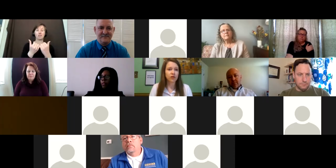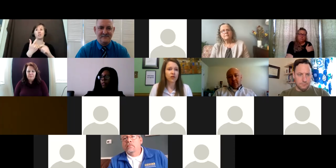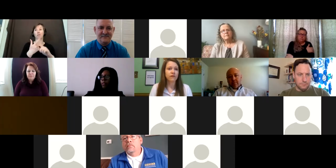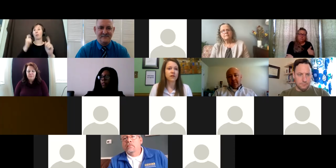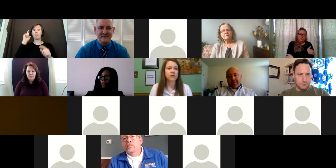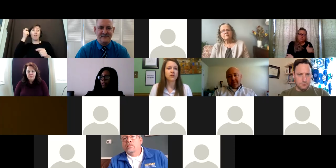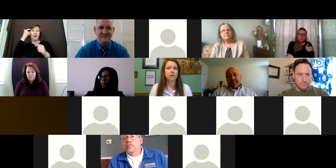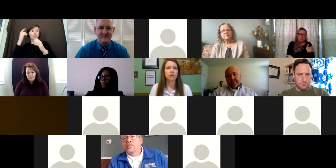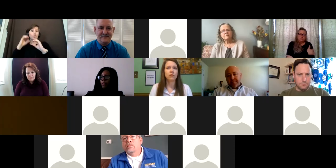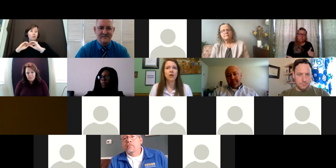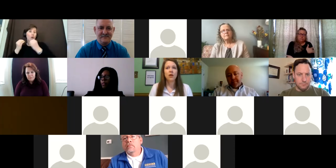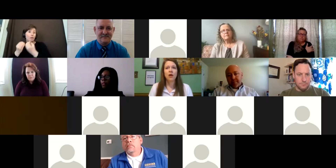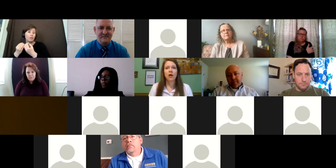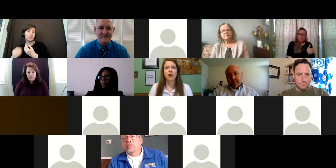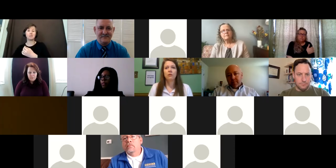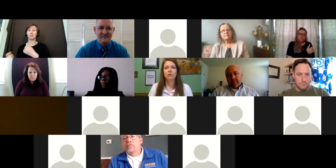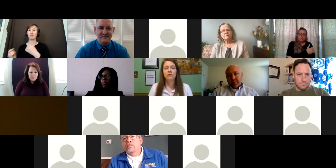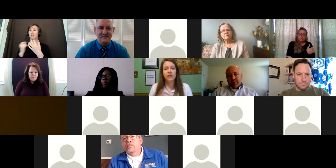the governor's office to